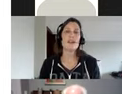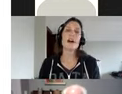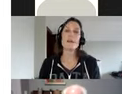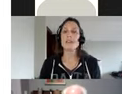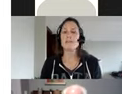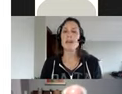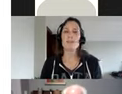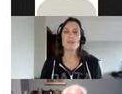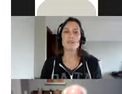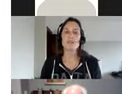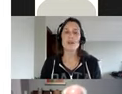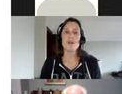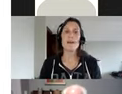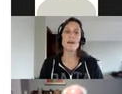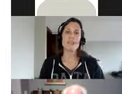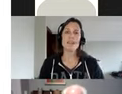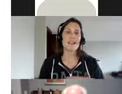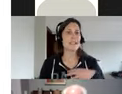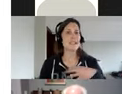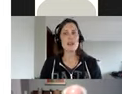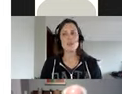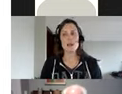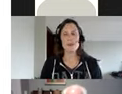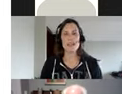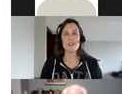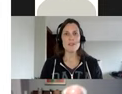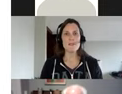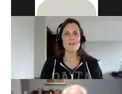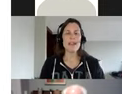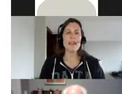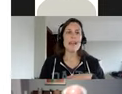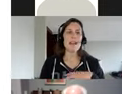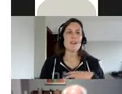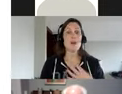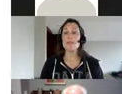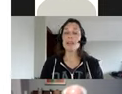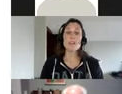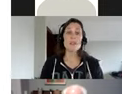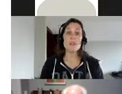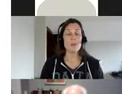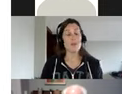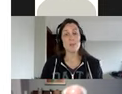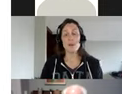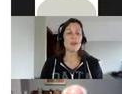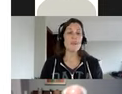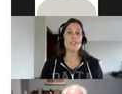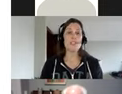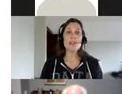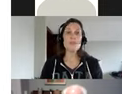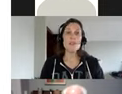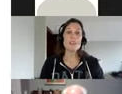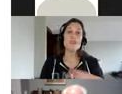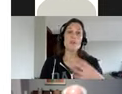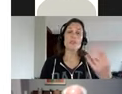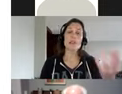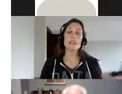especially with the common base map used in web maps. They can say, oh, that's Web Mercator. And Web Mercator, or the Mercator projection in